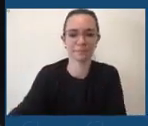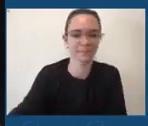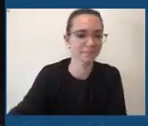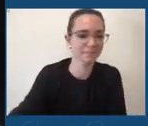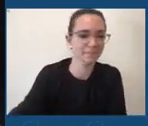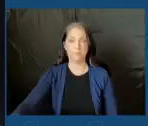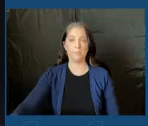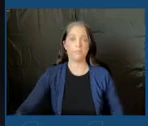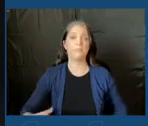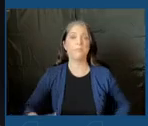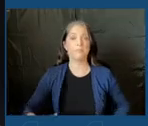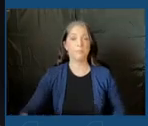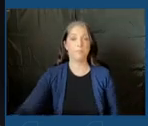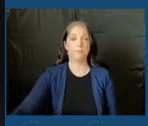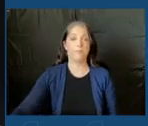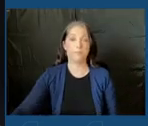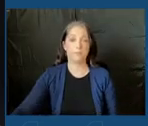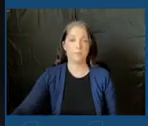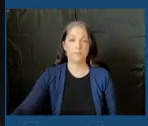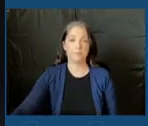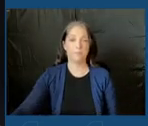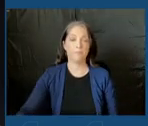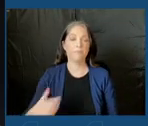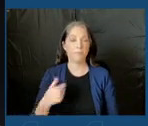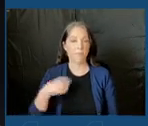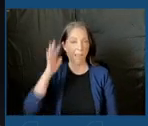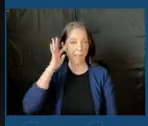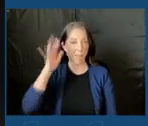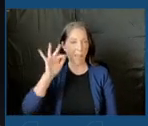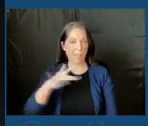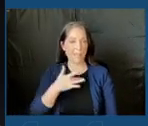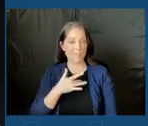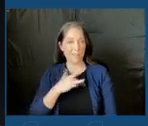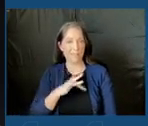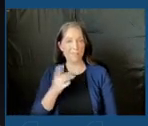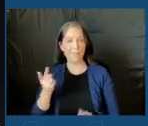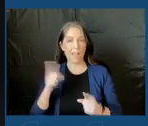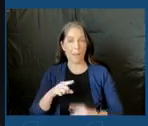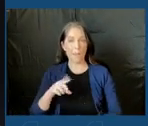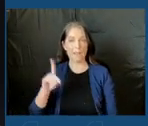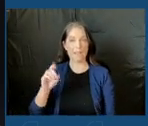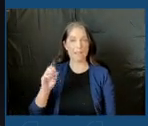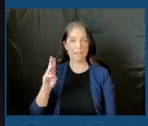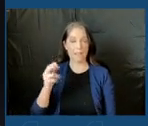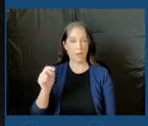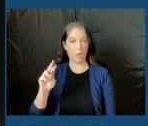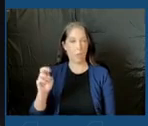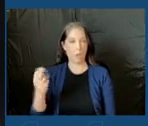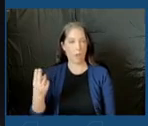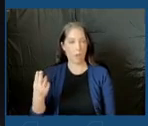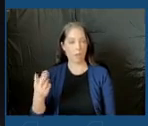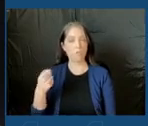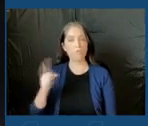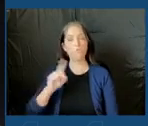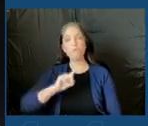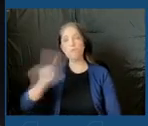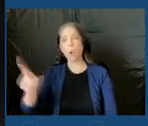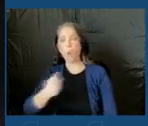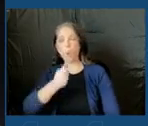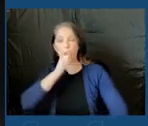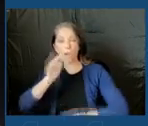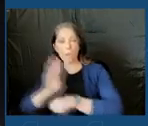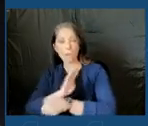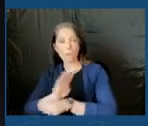Because I can imagine it is that sensitivity when Deborah goes to a private sector company like Quest and say, I got Al